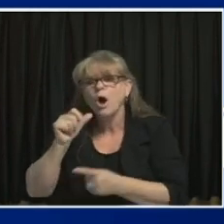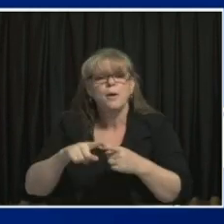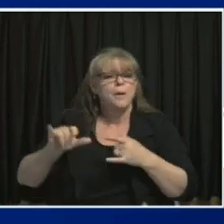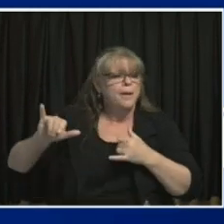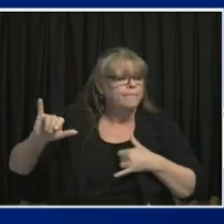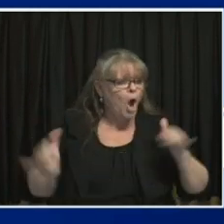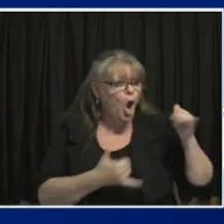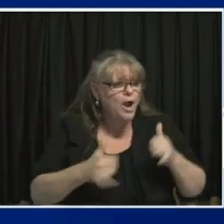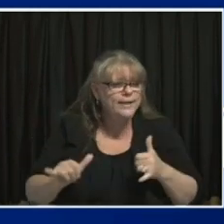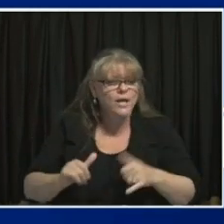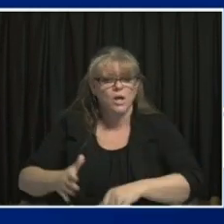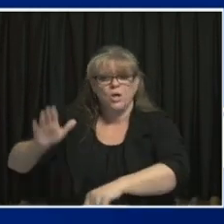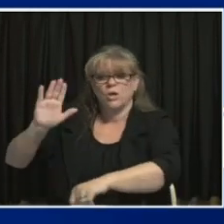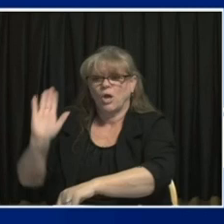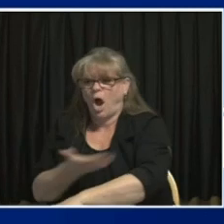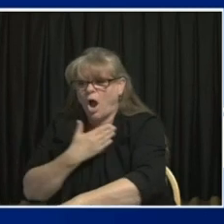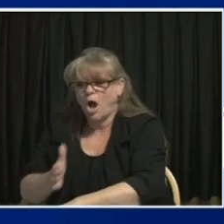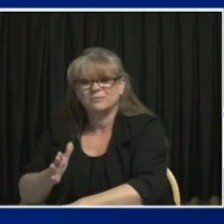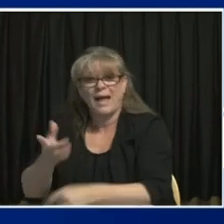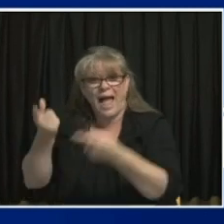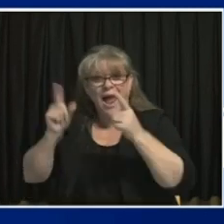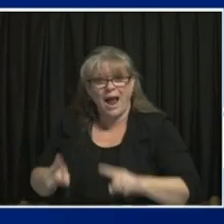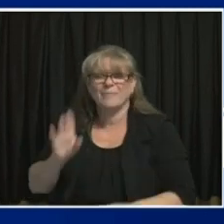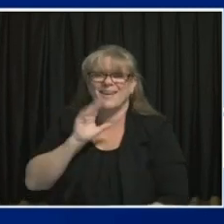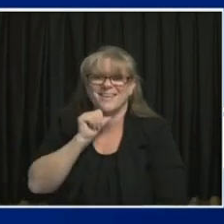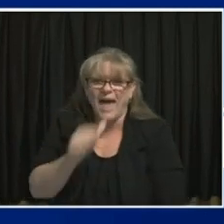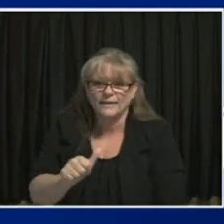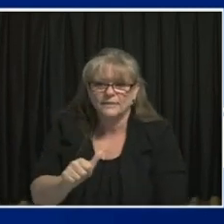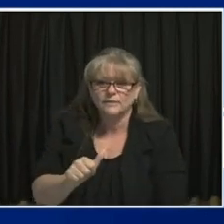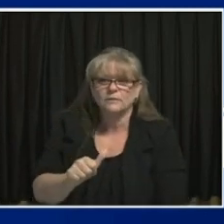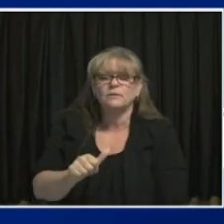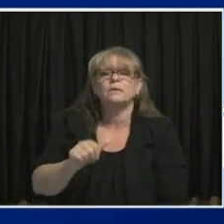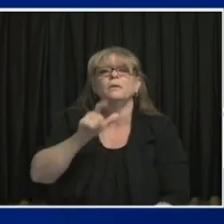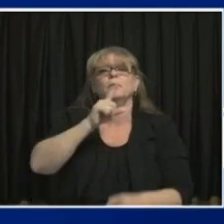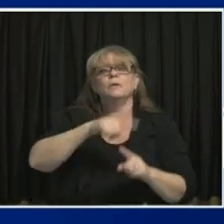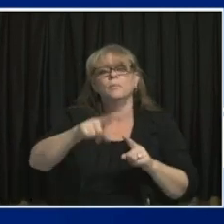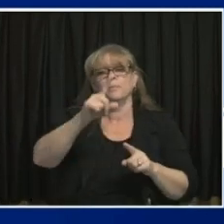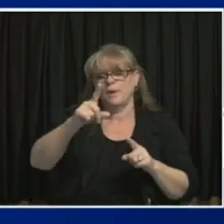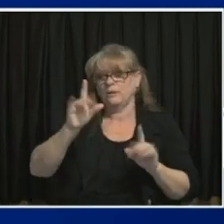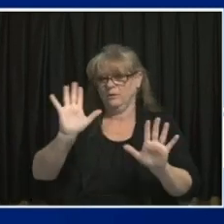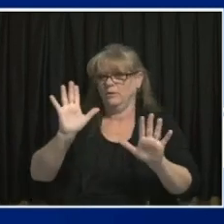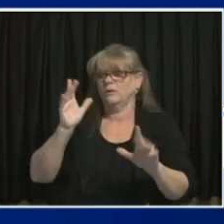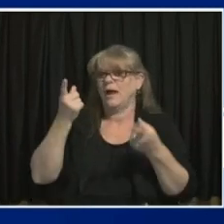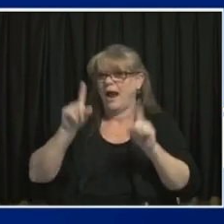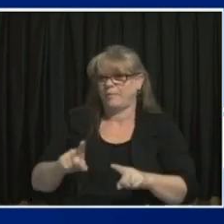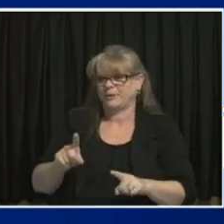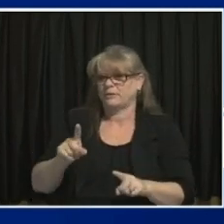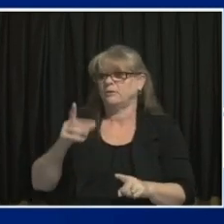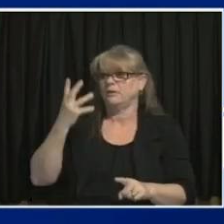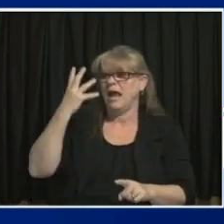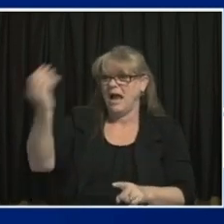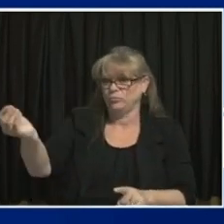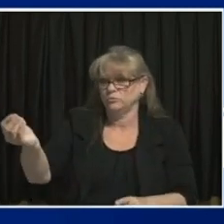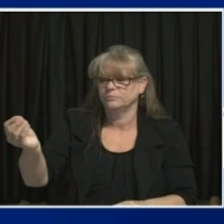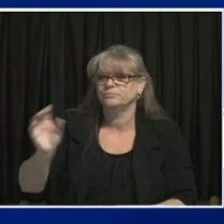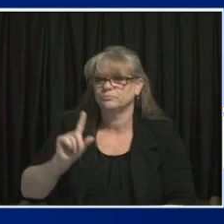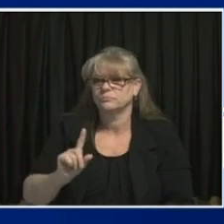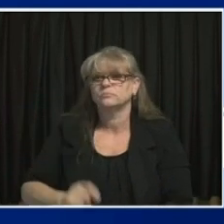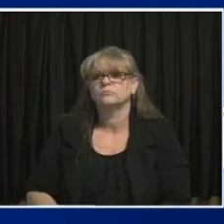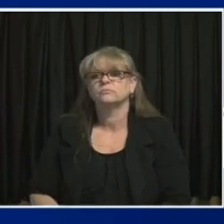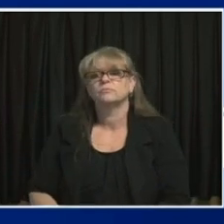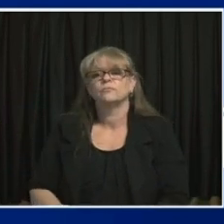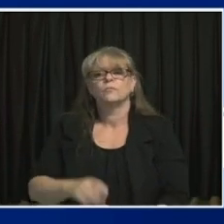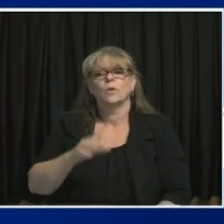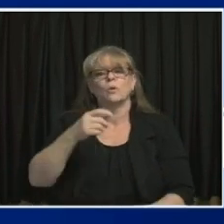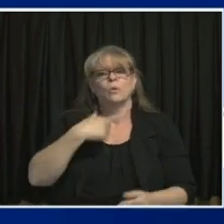aren't occurring. You know, I'm going to share with you a timeline for the additional decision making. And let me be clear, these